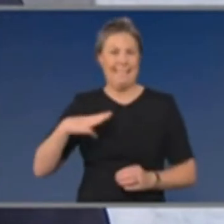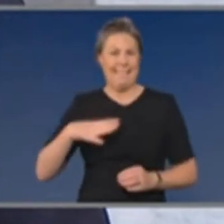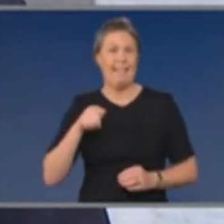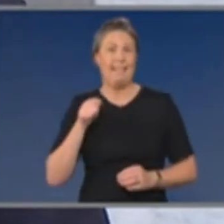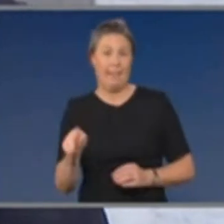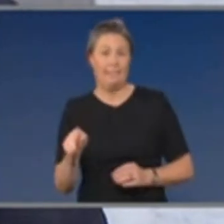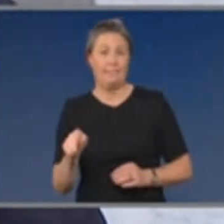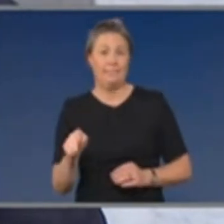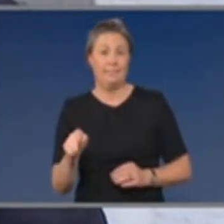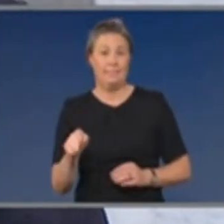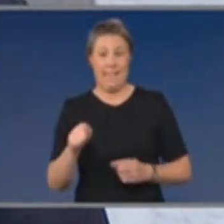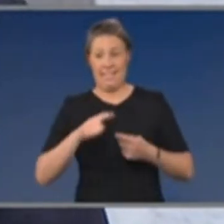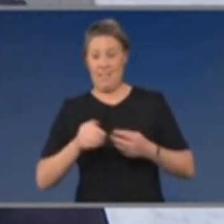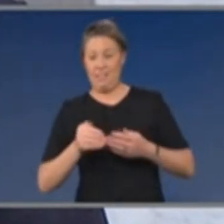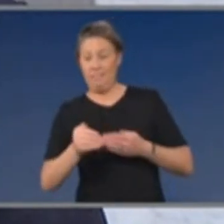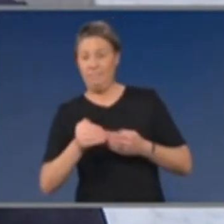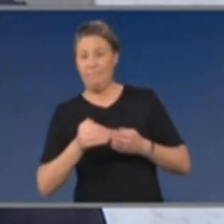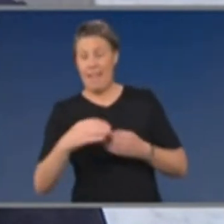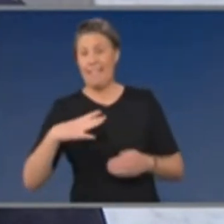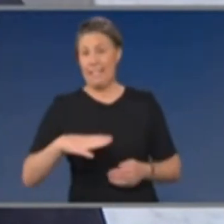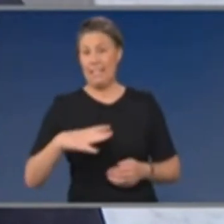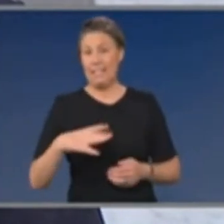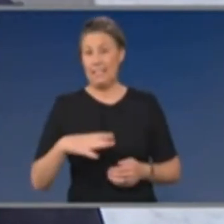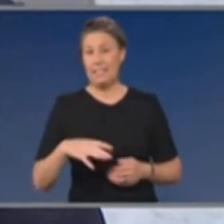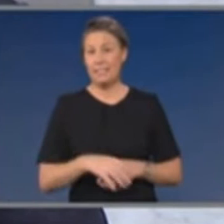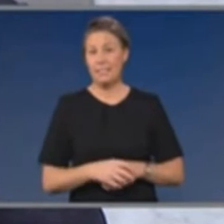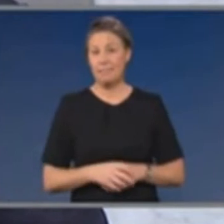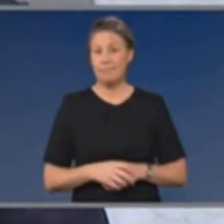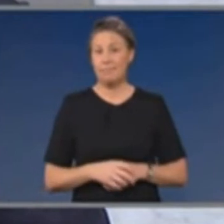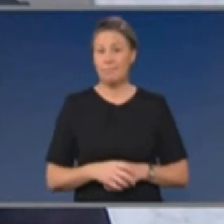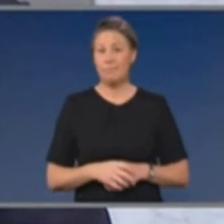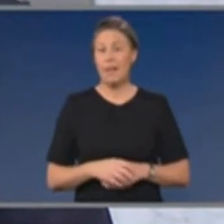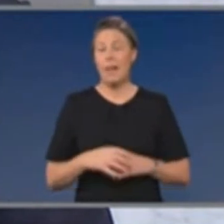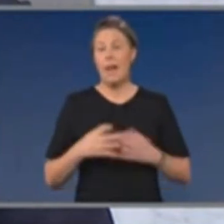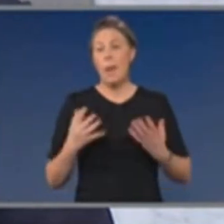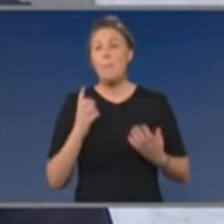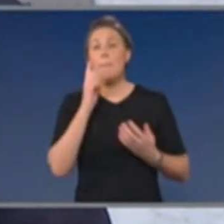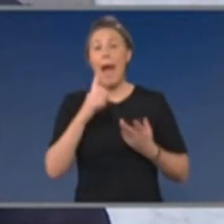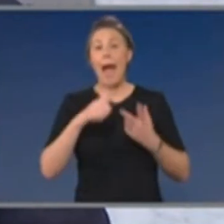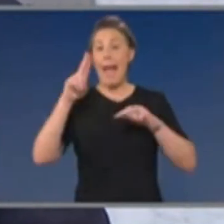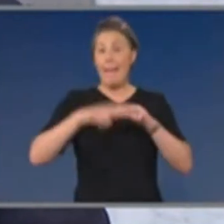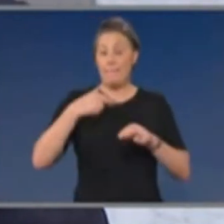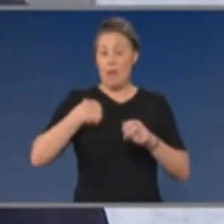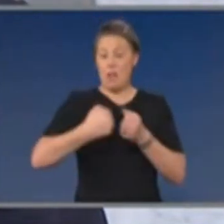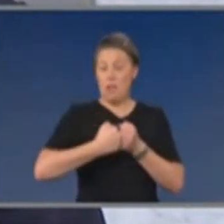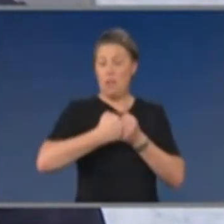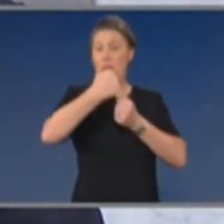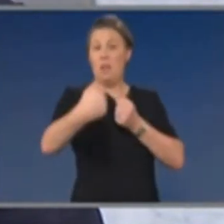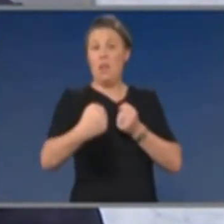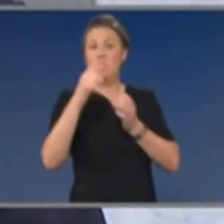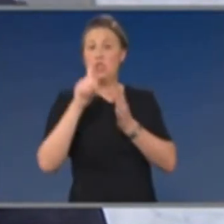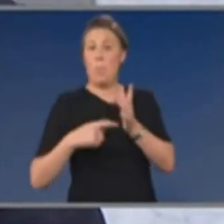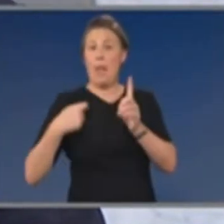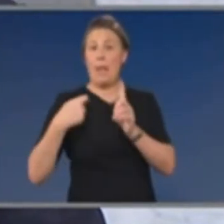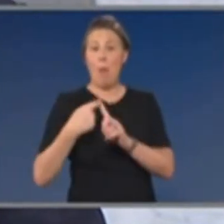to be necessary. And I've flagged now for months that there would be a further phase of this. But it will be targeted, it will be demand-driven, it will go to those who are